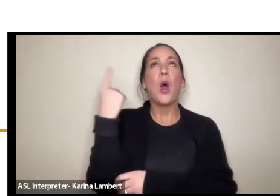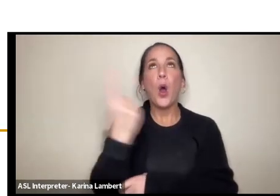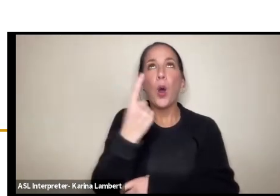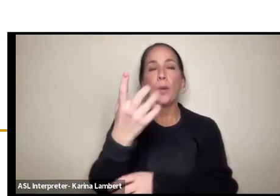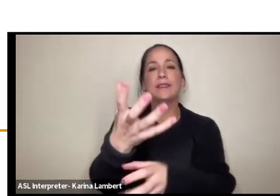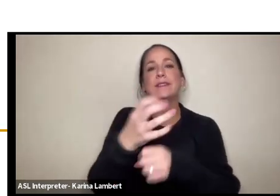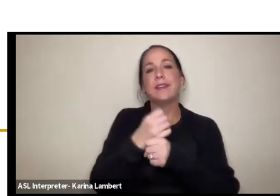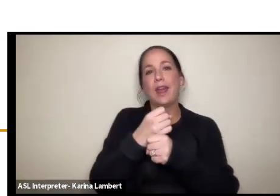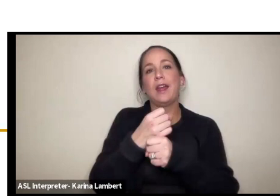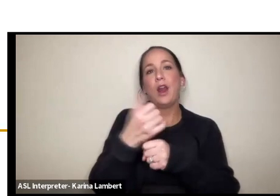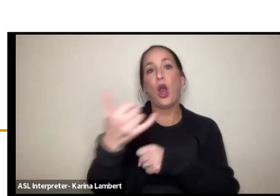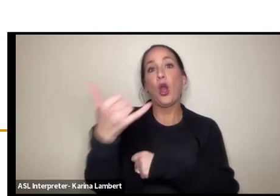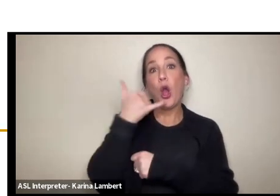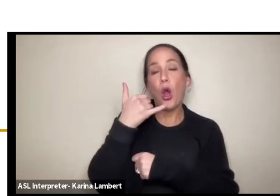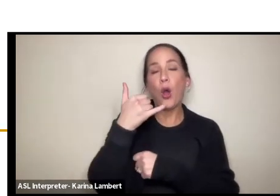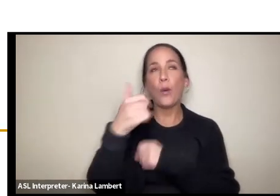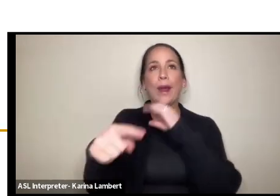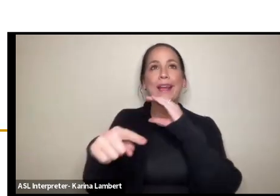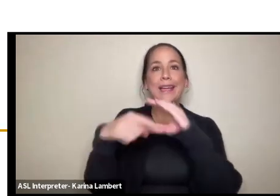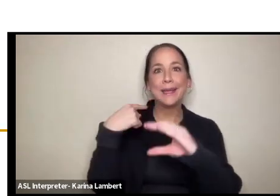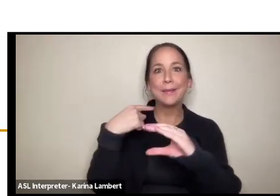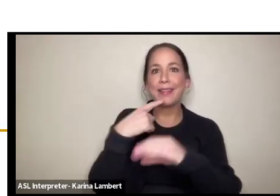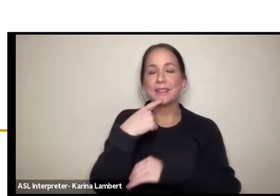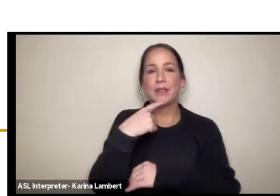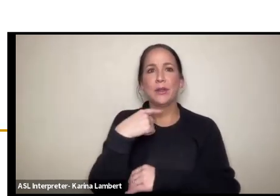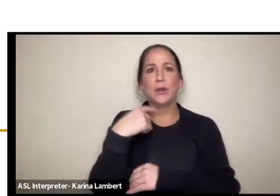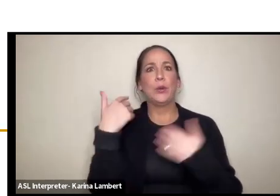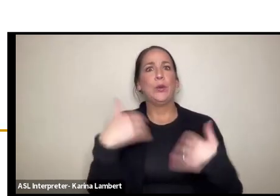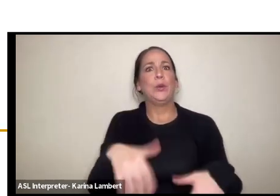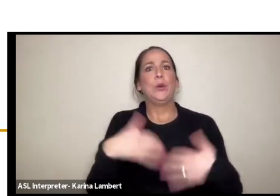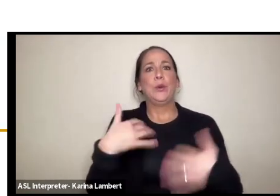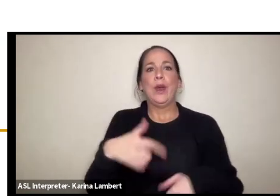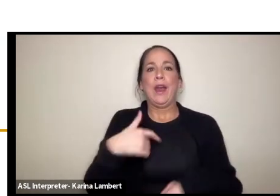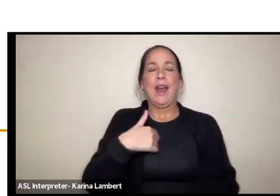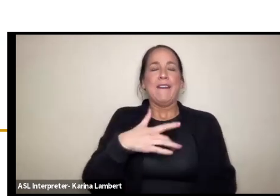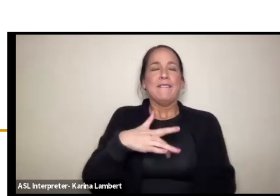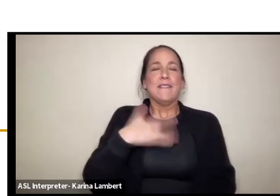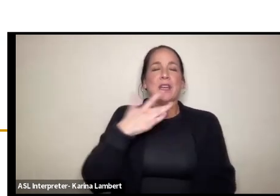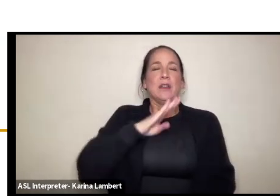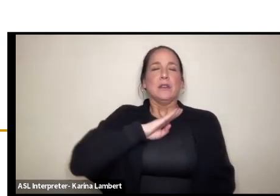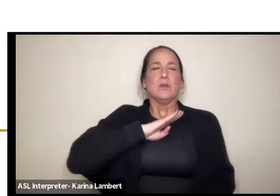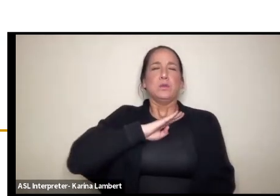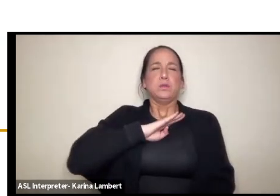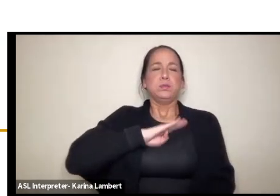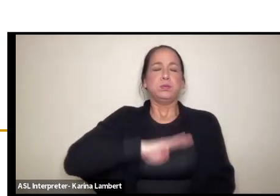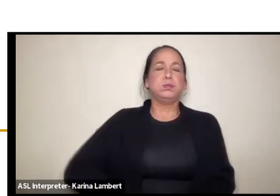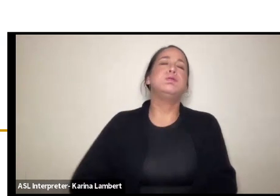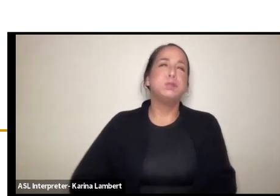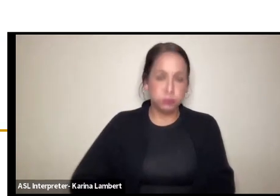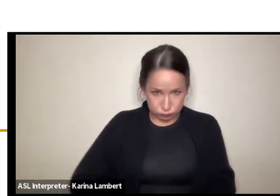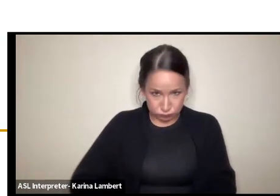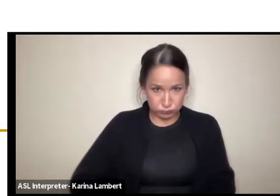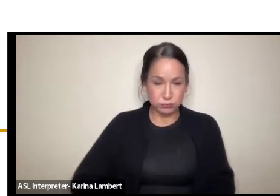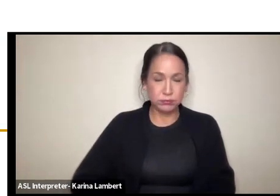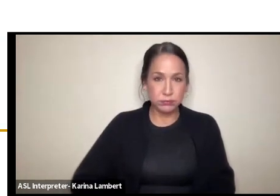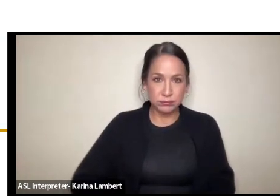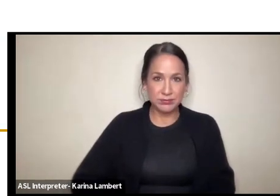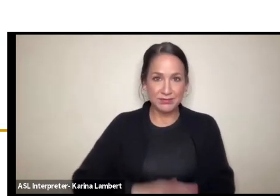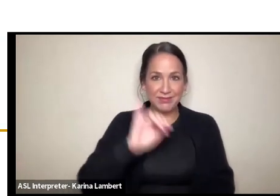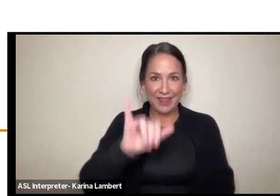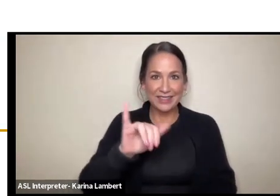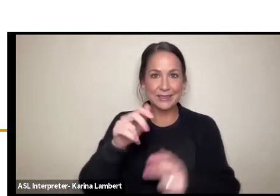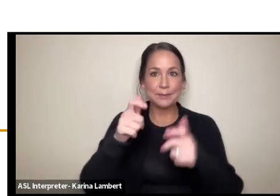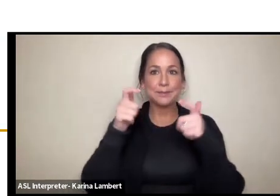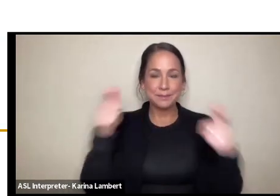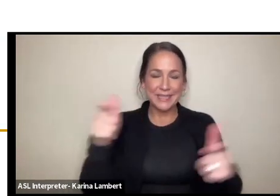call or an email saying, ooh, I feel so much better because it's a relief that I